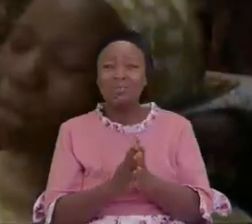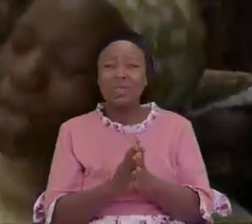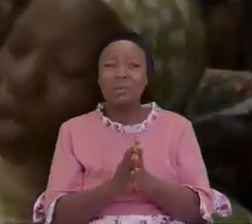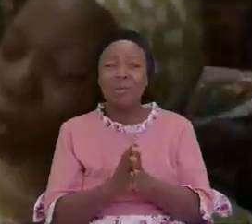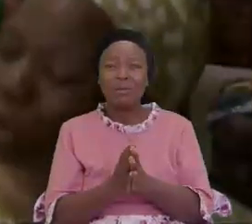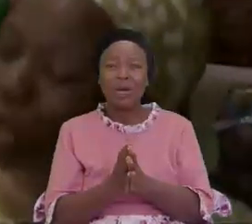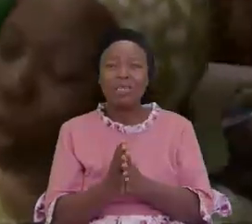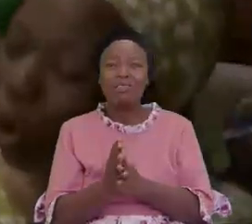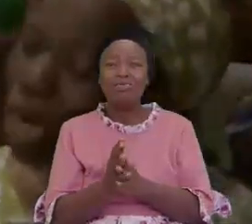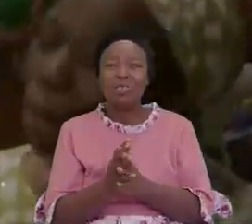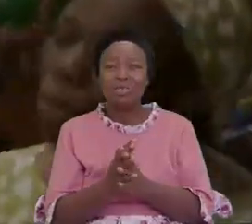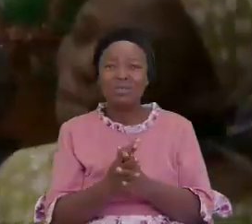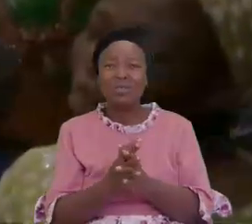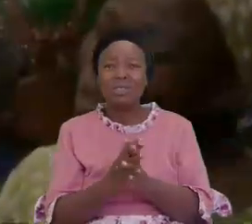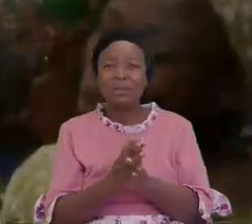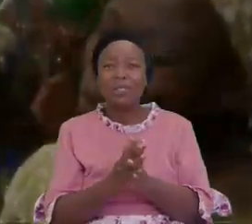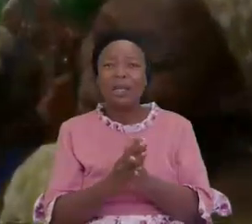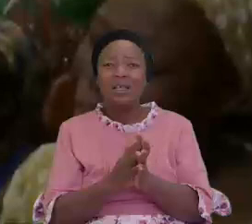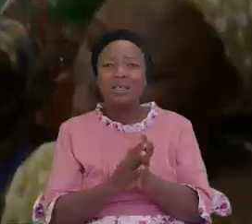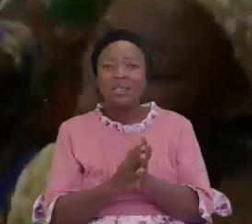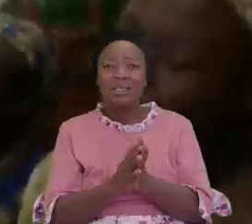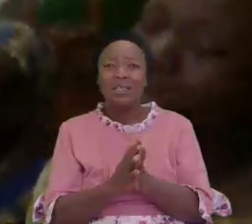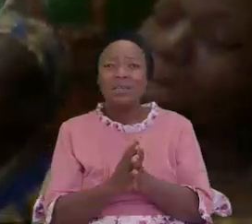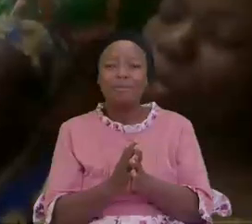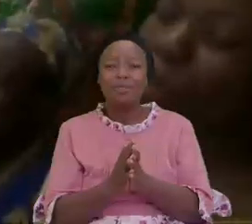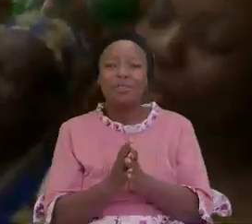Benison. Benison. Benison.